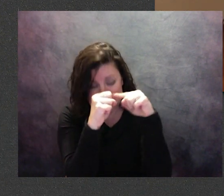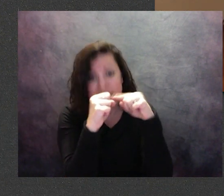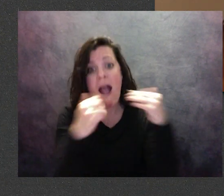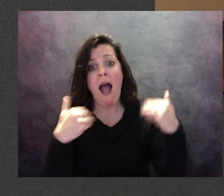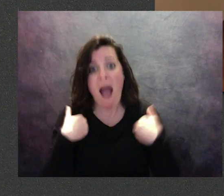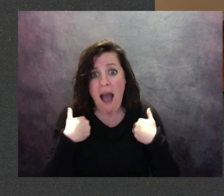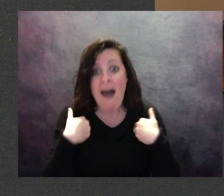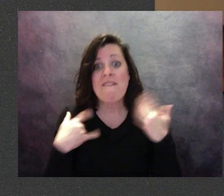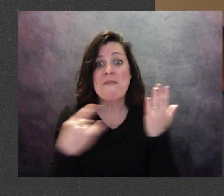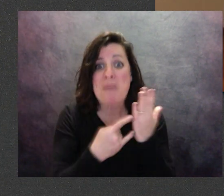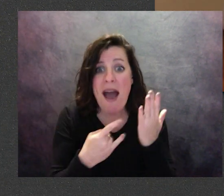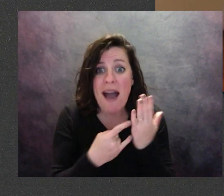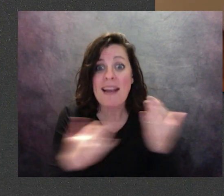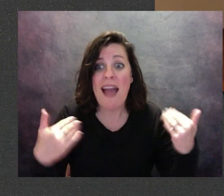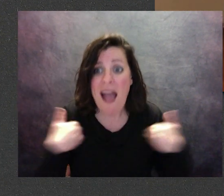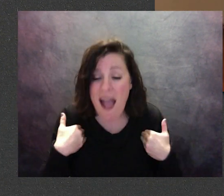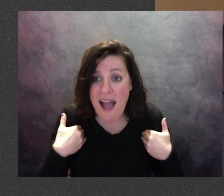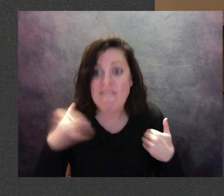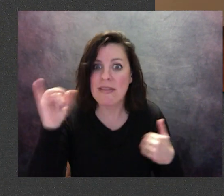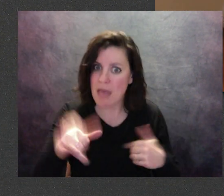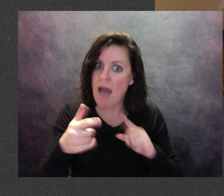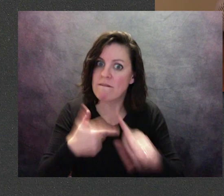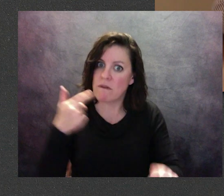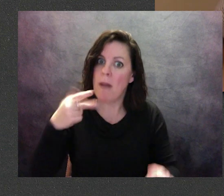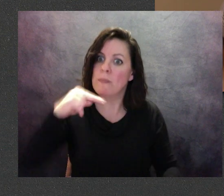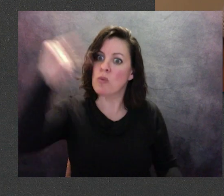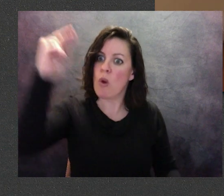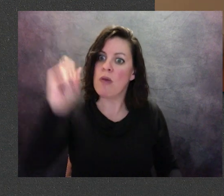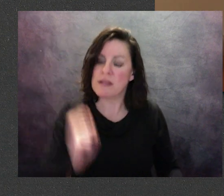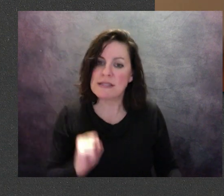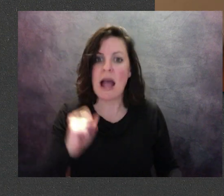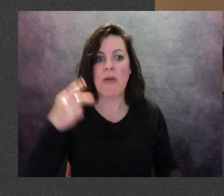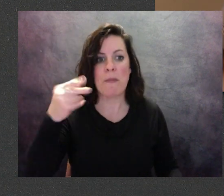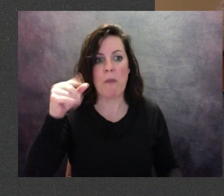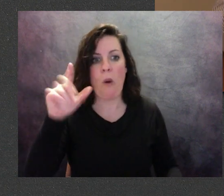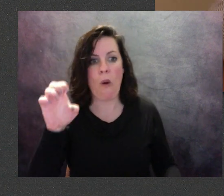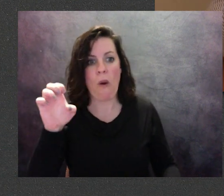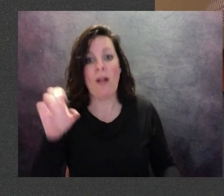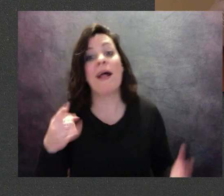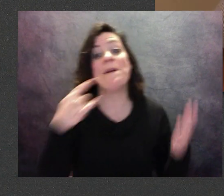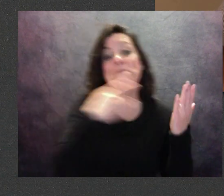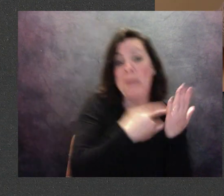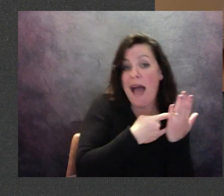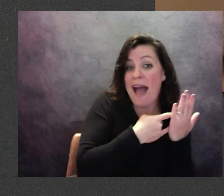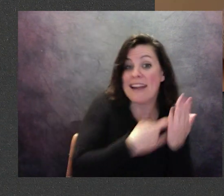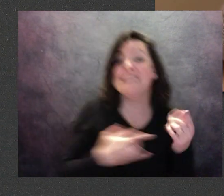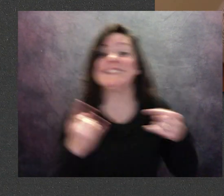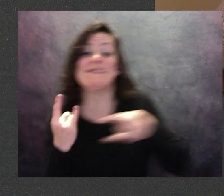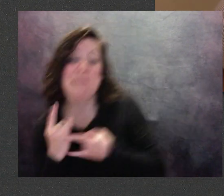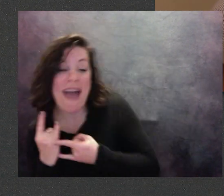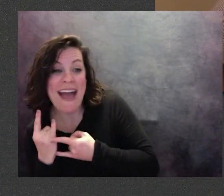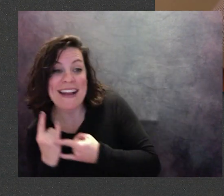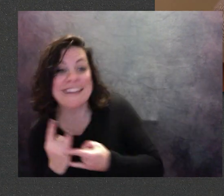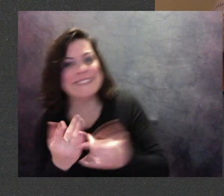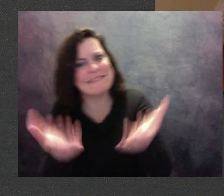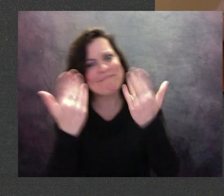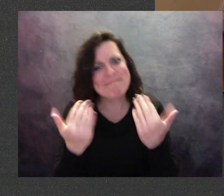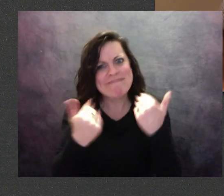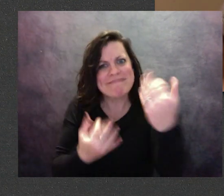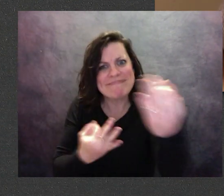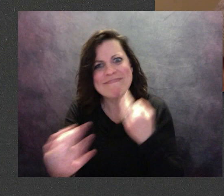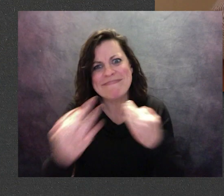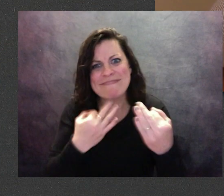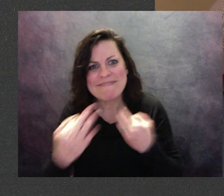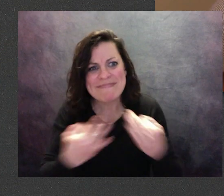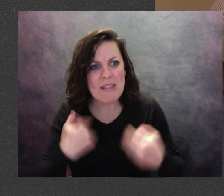pole. Something that you're learning today. Magnets, magnets, tell me all the